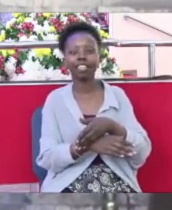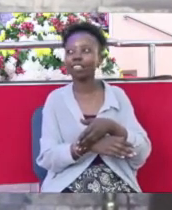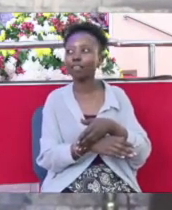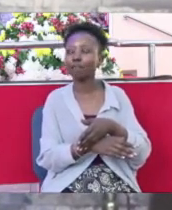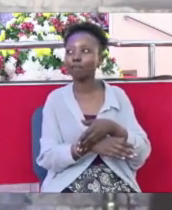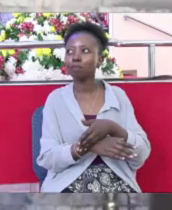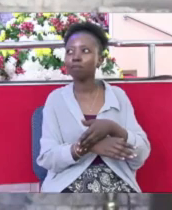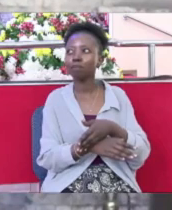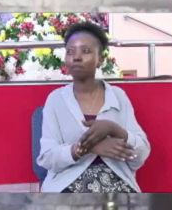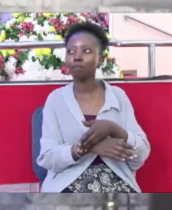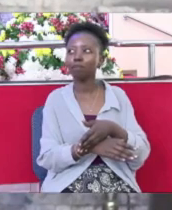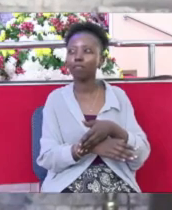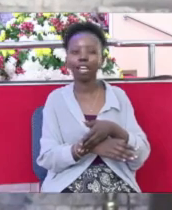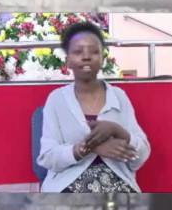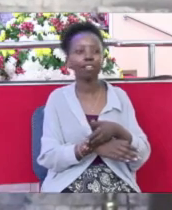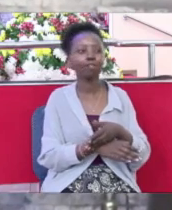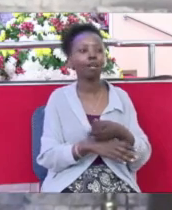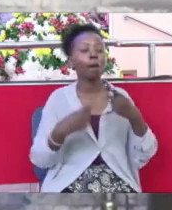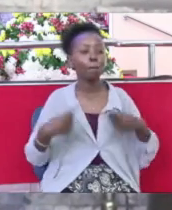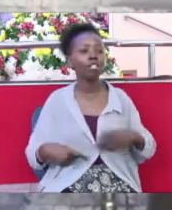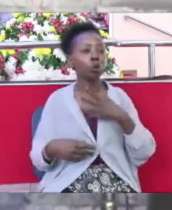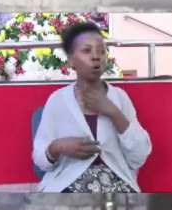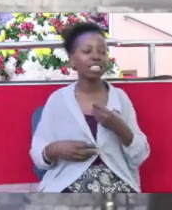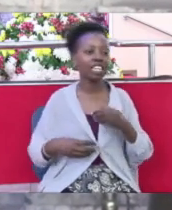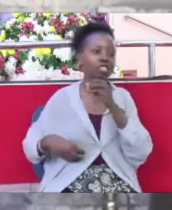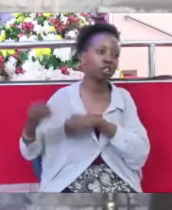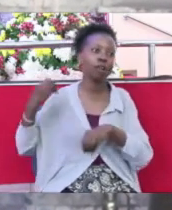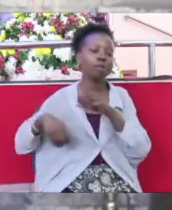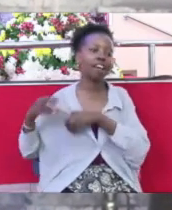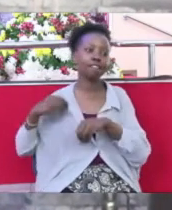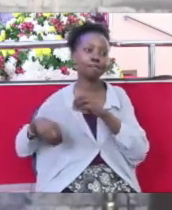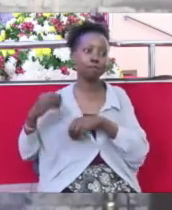this top planner wanted a bribe.